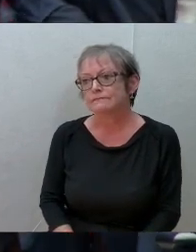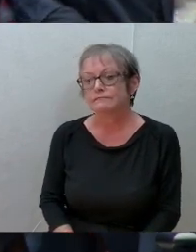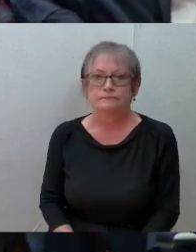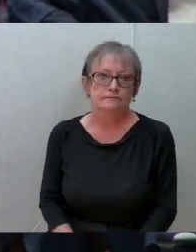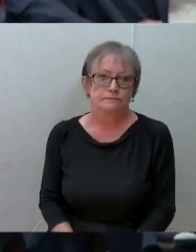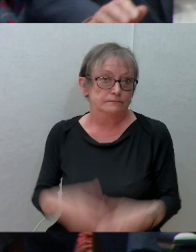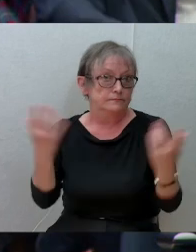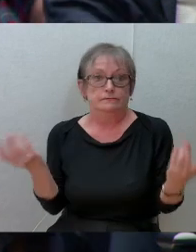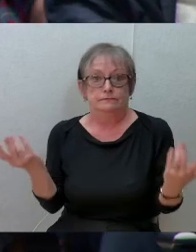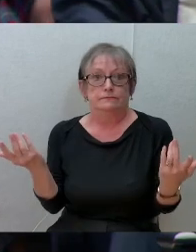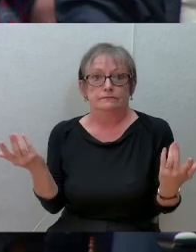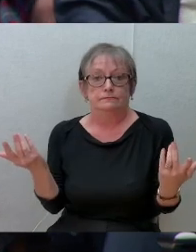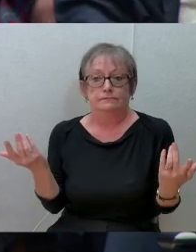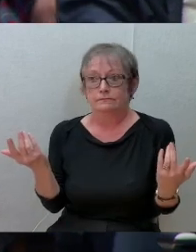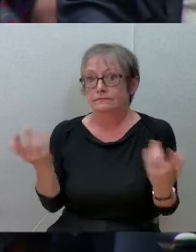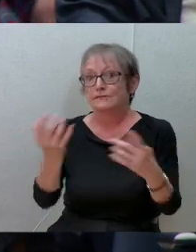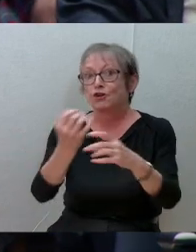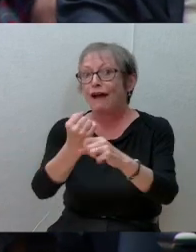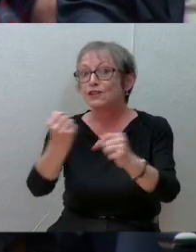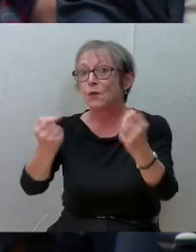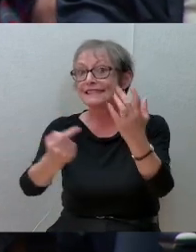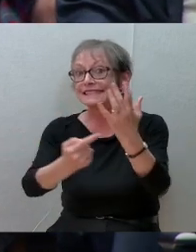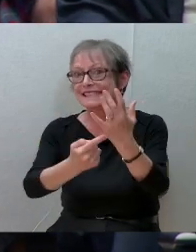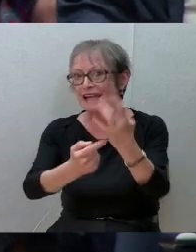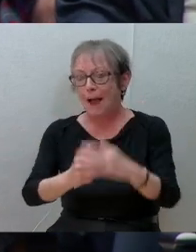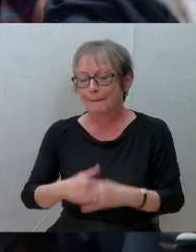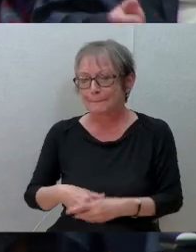Well, graduates,